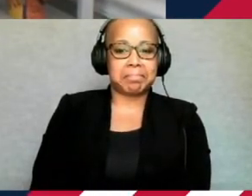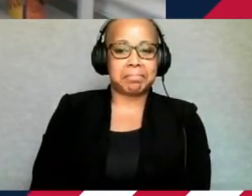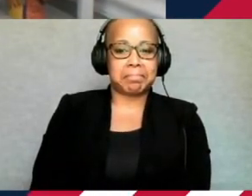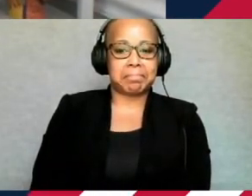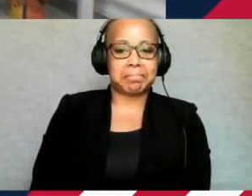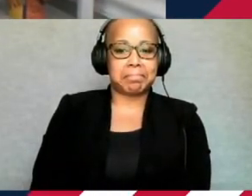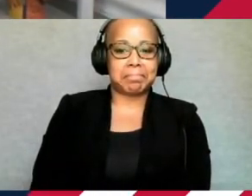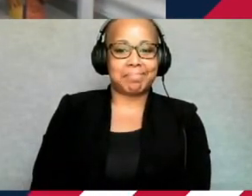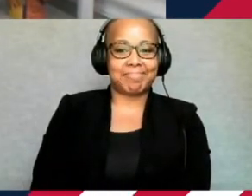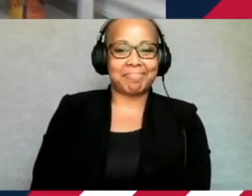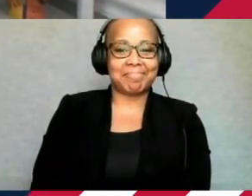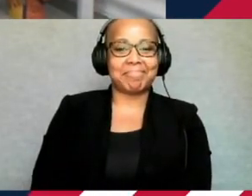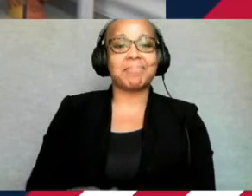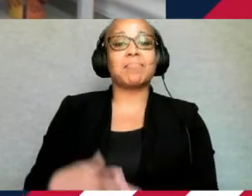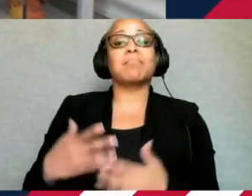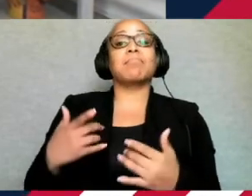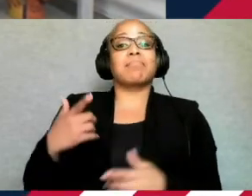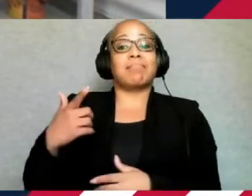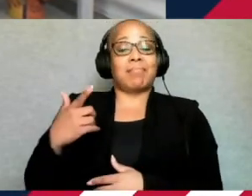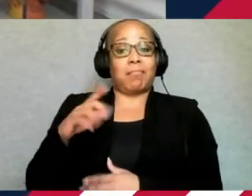The vote is live now.